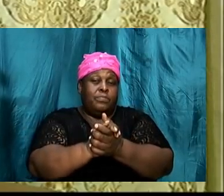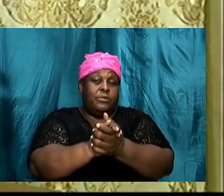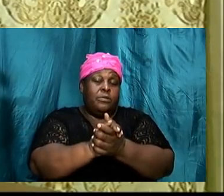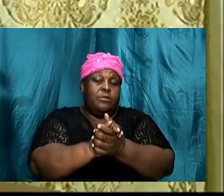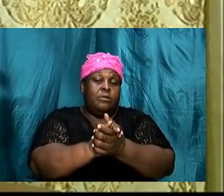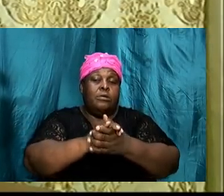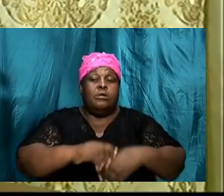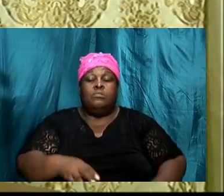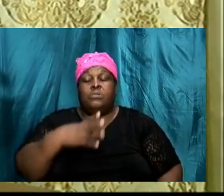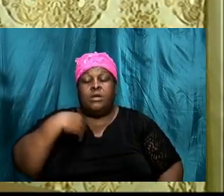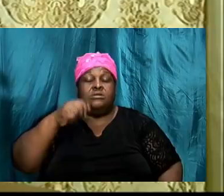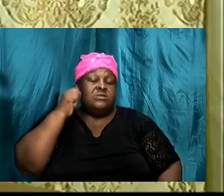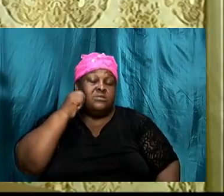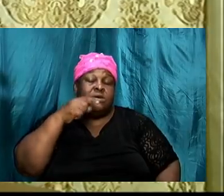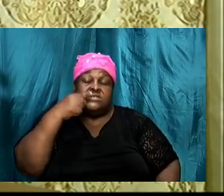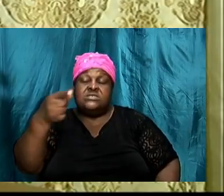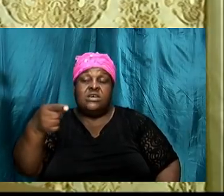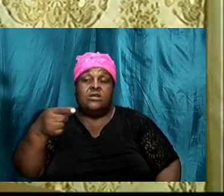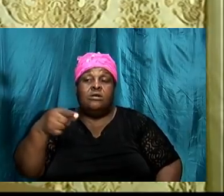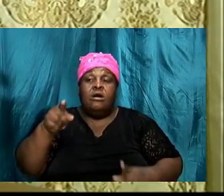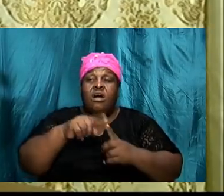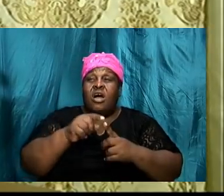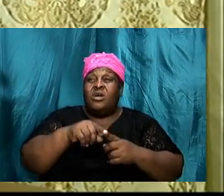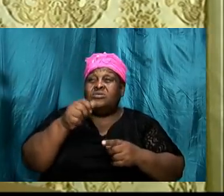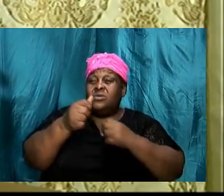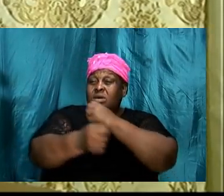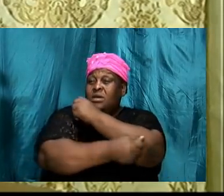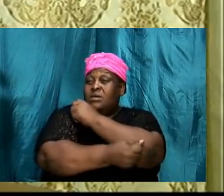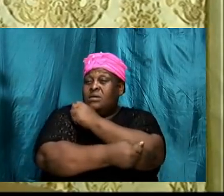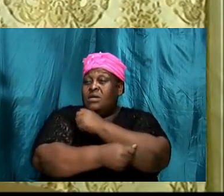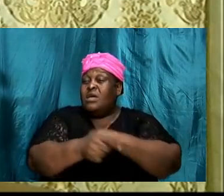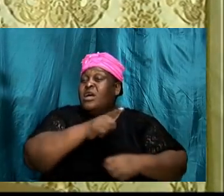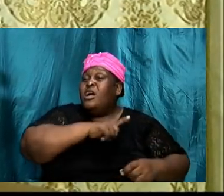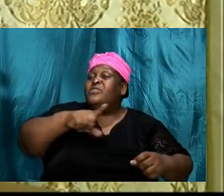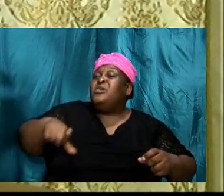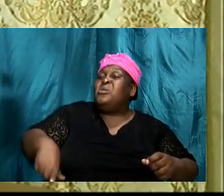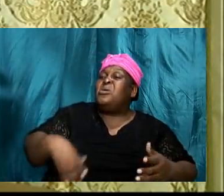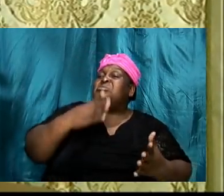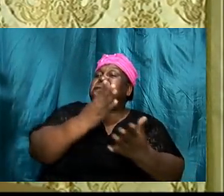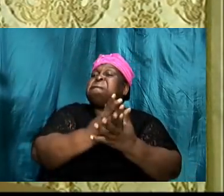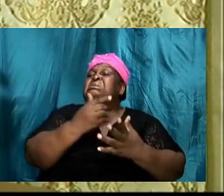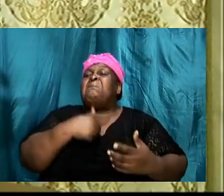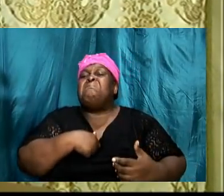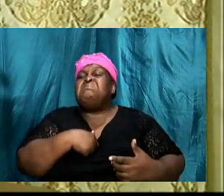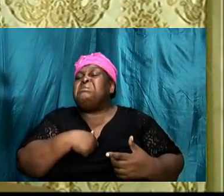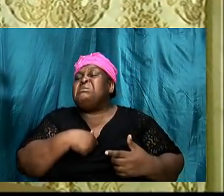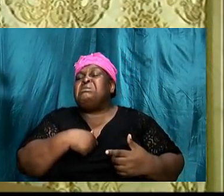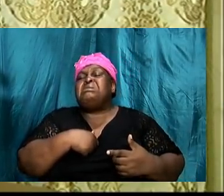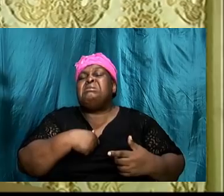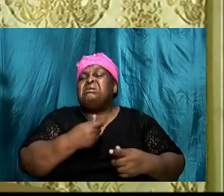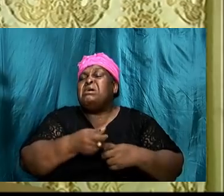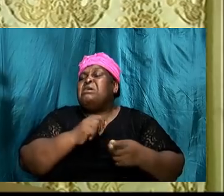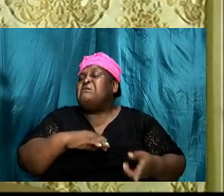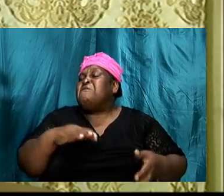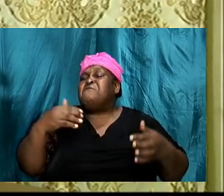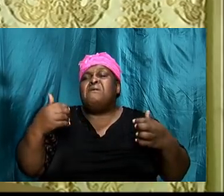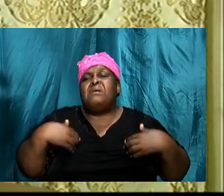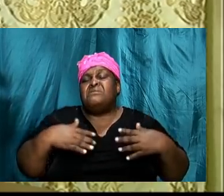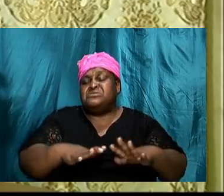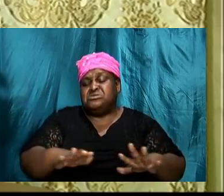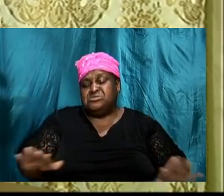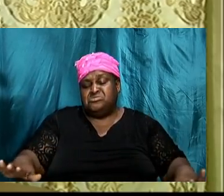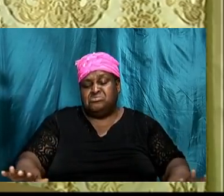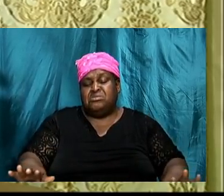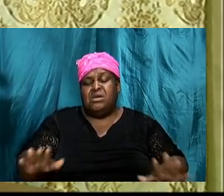unto Abraham, And Behold now, the Lord hath restrained me from bearing. I pray thee, go in unto my